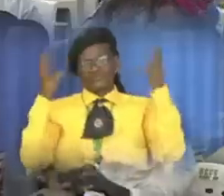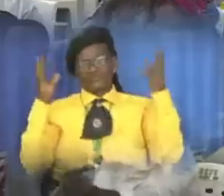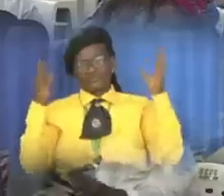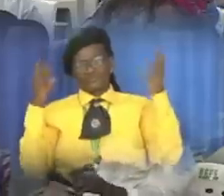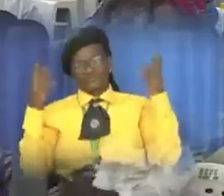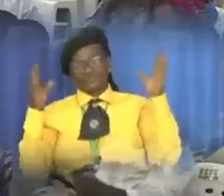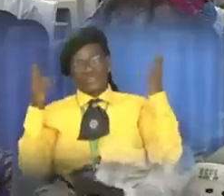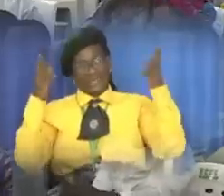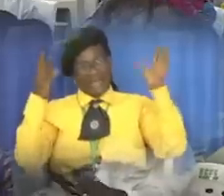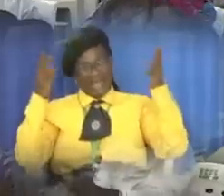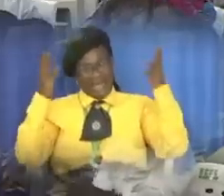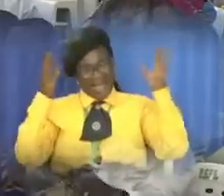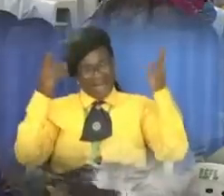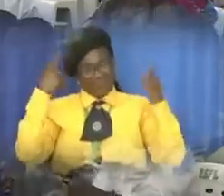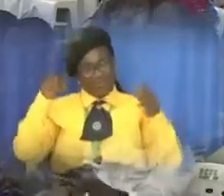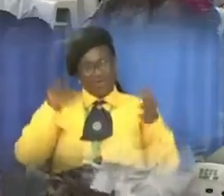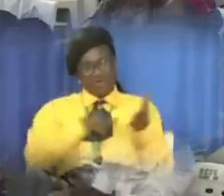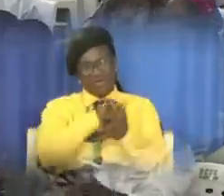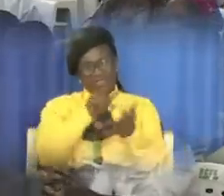these wonderful people.